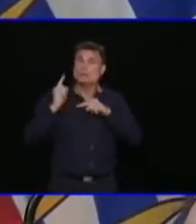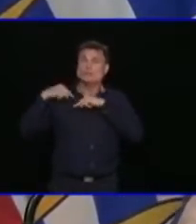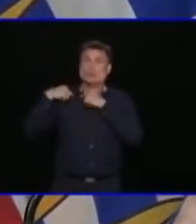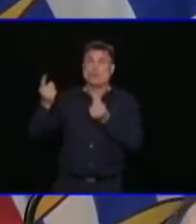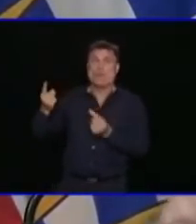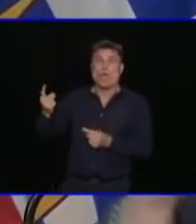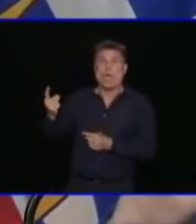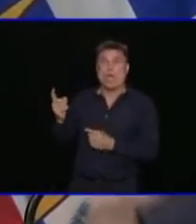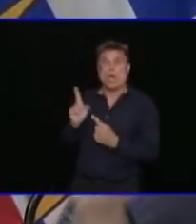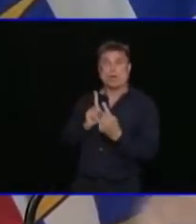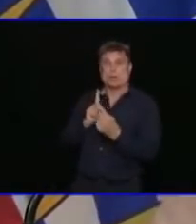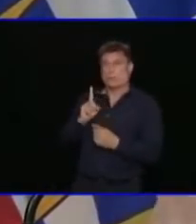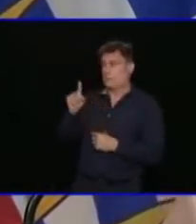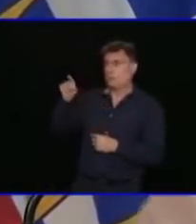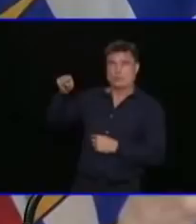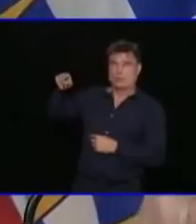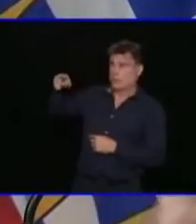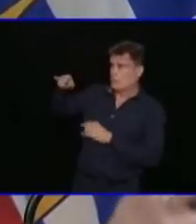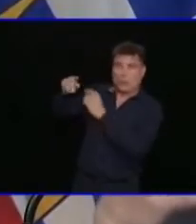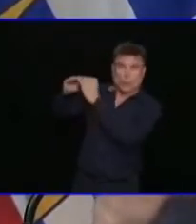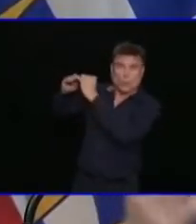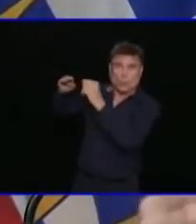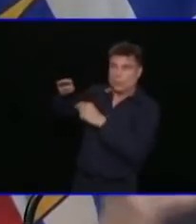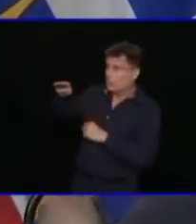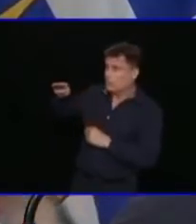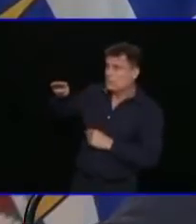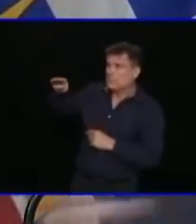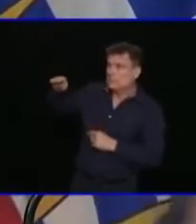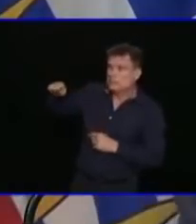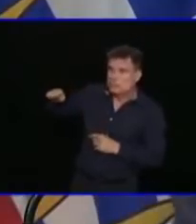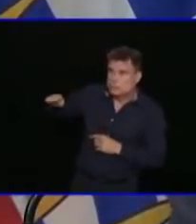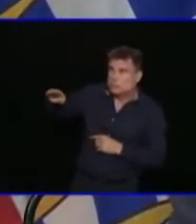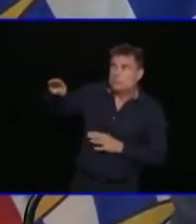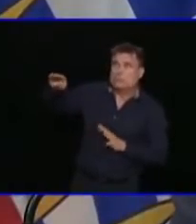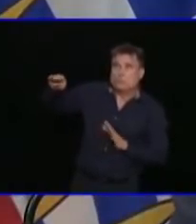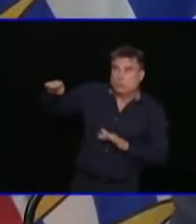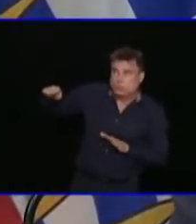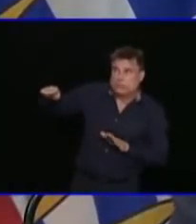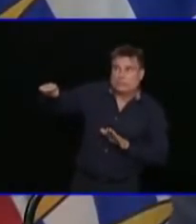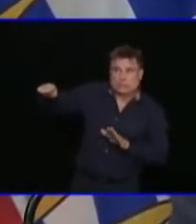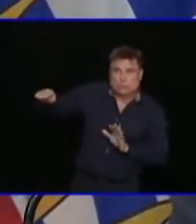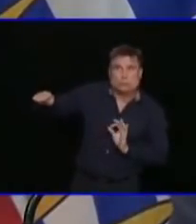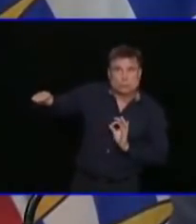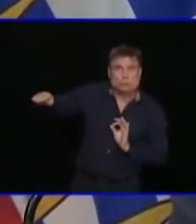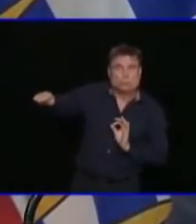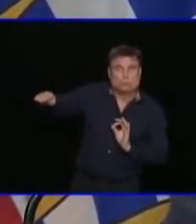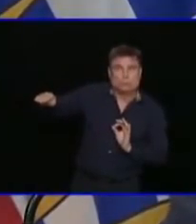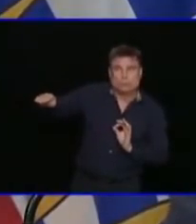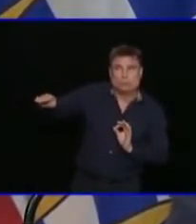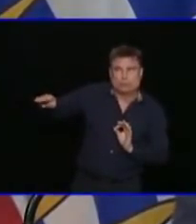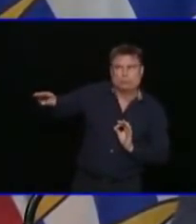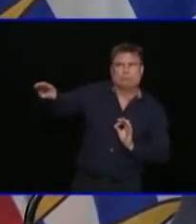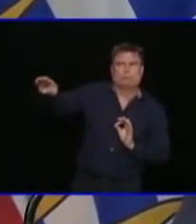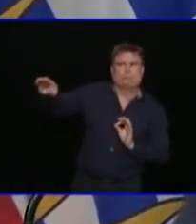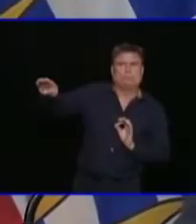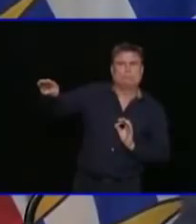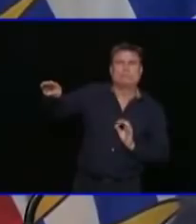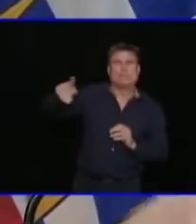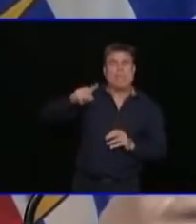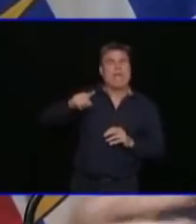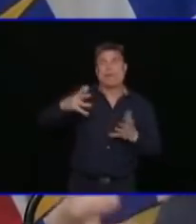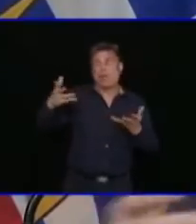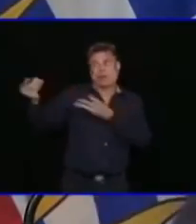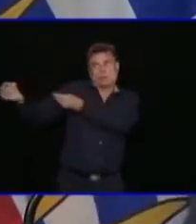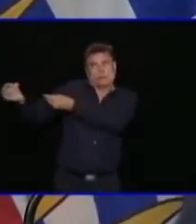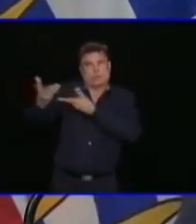number is how well we're doing at preventing that next generation of cases from arising. So it's how many